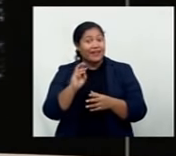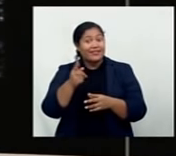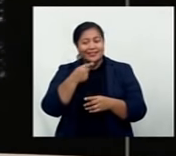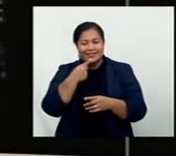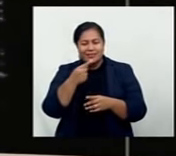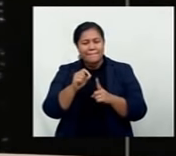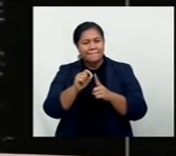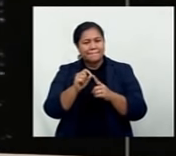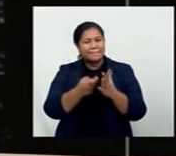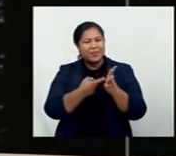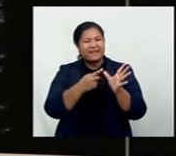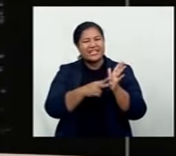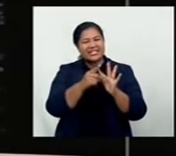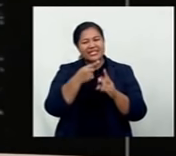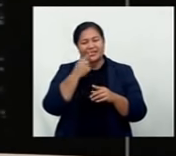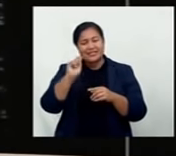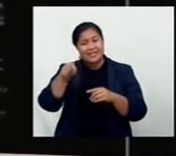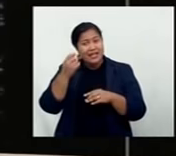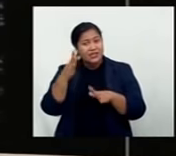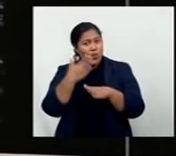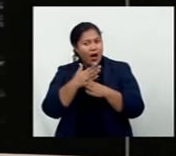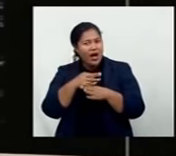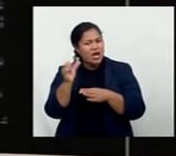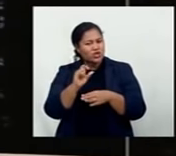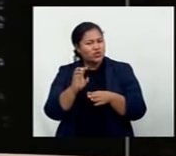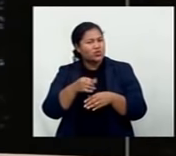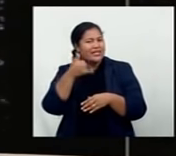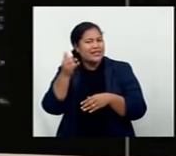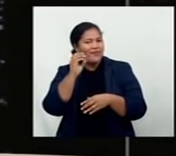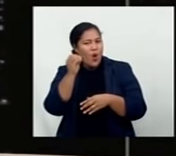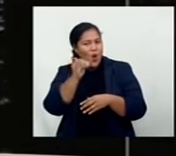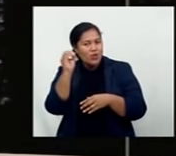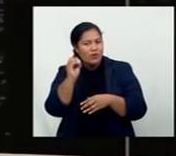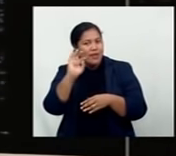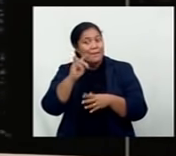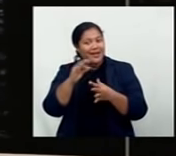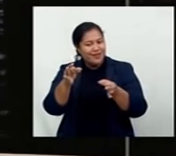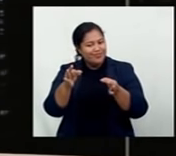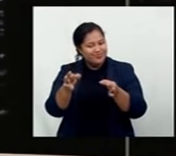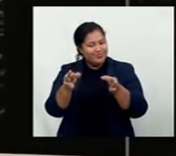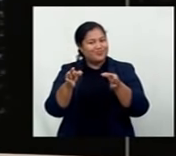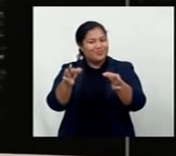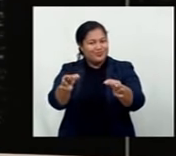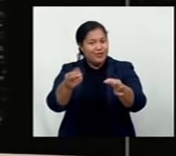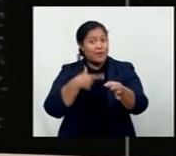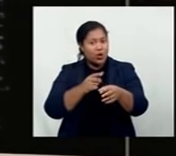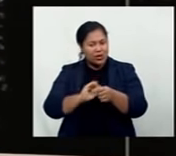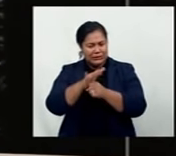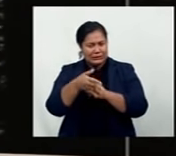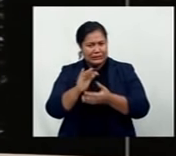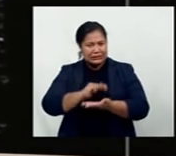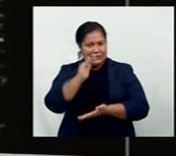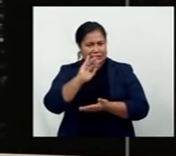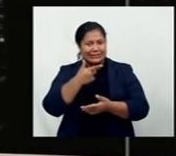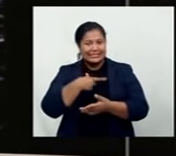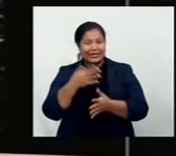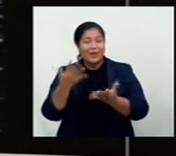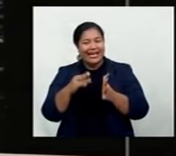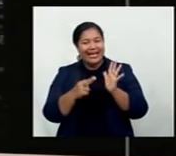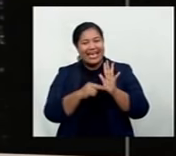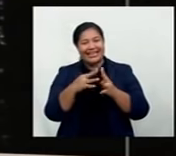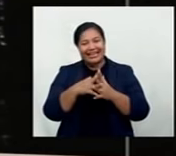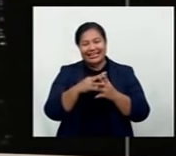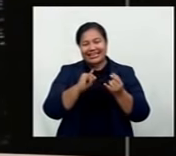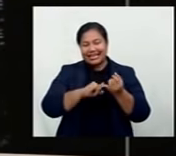of workers was supposed to leave in October, but this has been deferred due to the rising COVID cases in New South Wales. Josiah